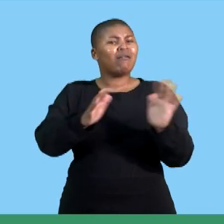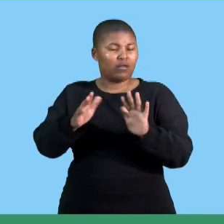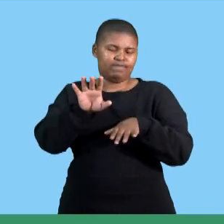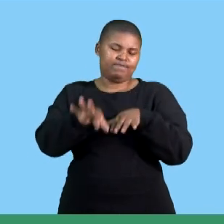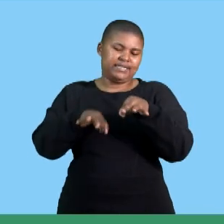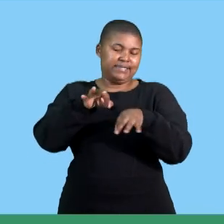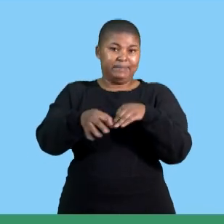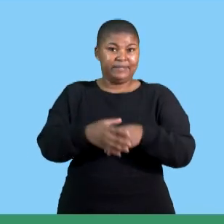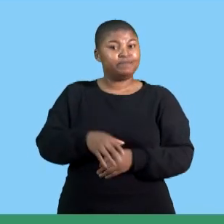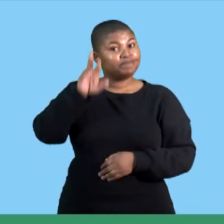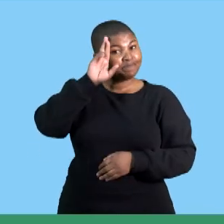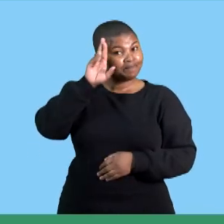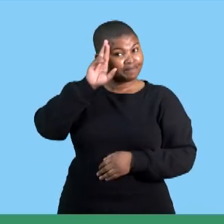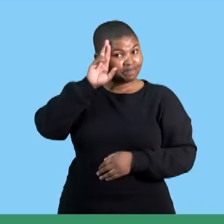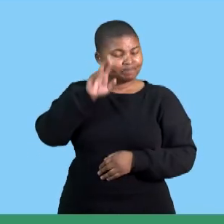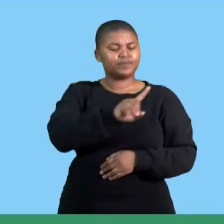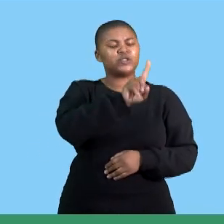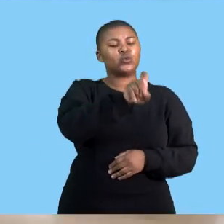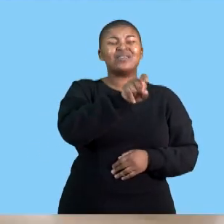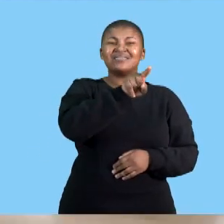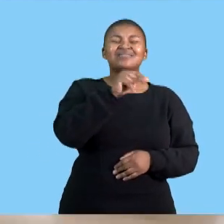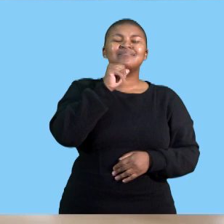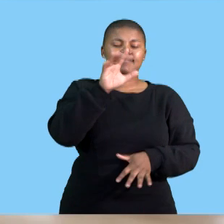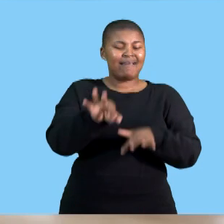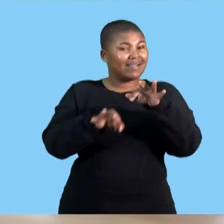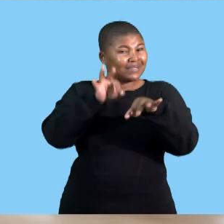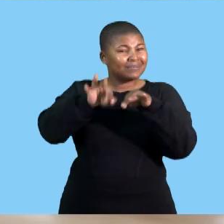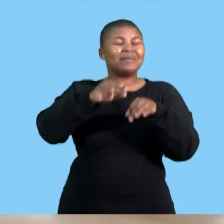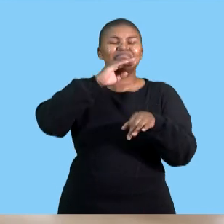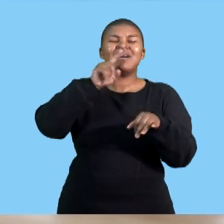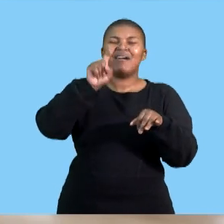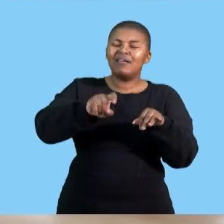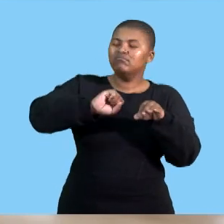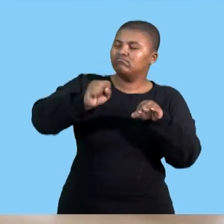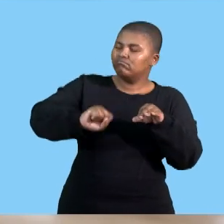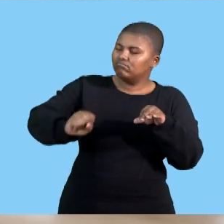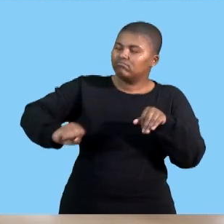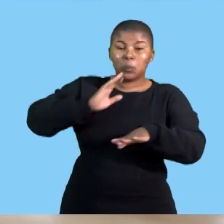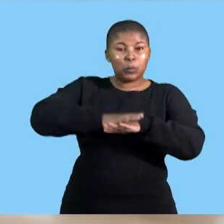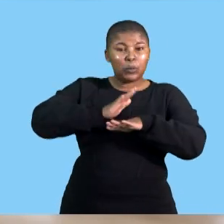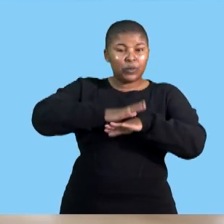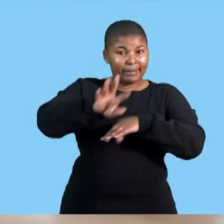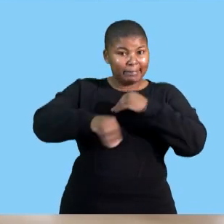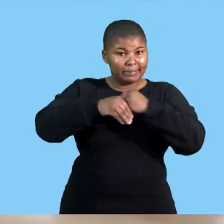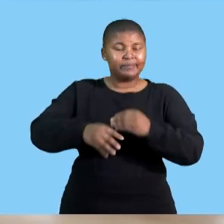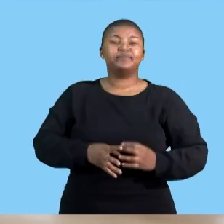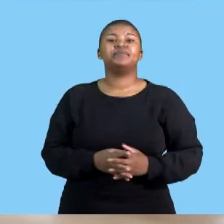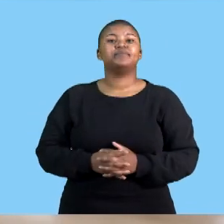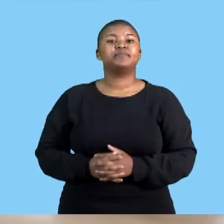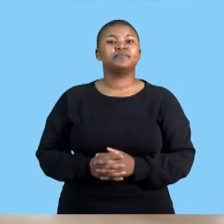remember that when the question is asking you to explain, you must elaborate further on what you are saying.